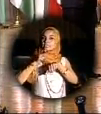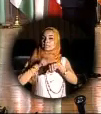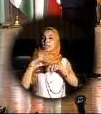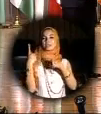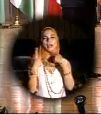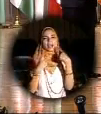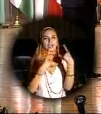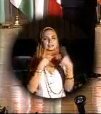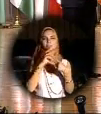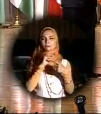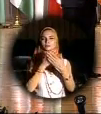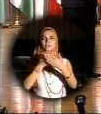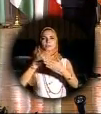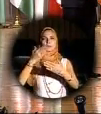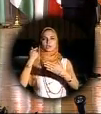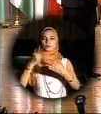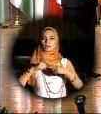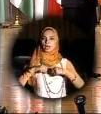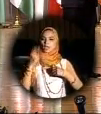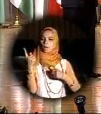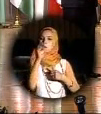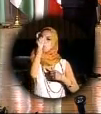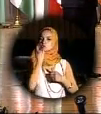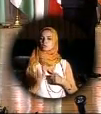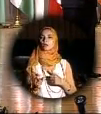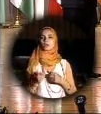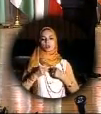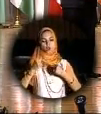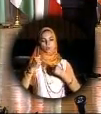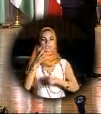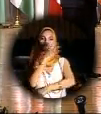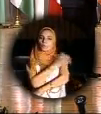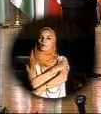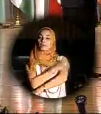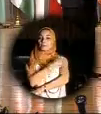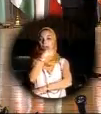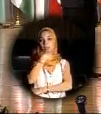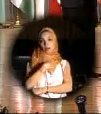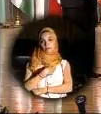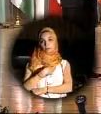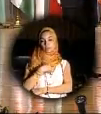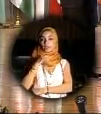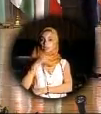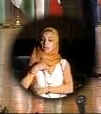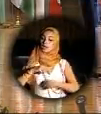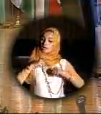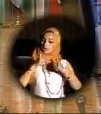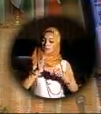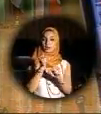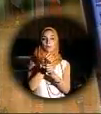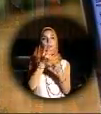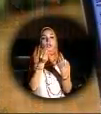as video calls, entertainment, telework, and home automation. I believe I can do all of this because of computers and